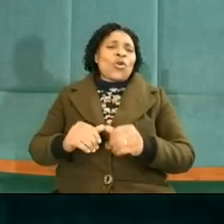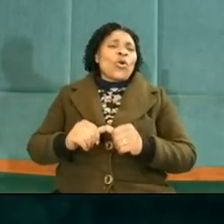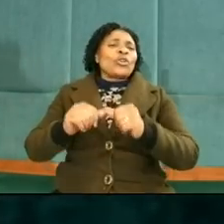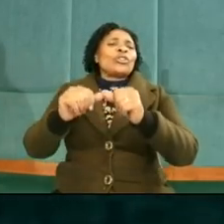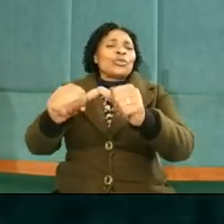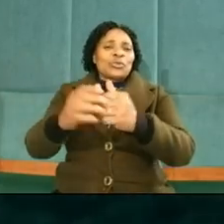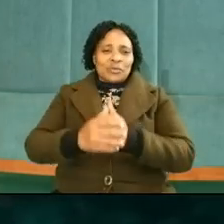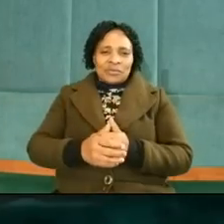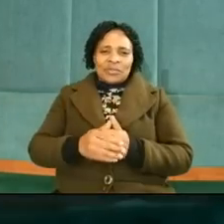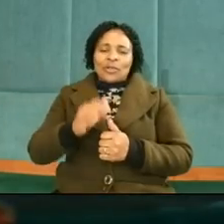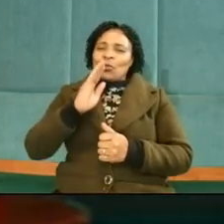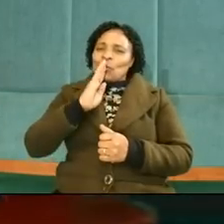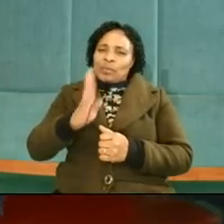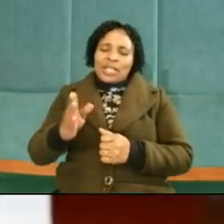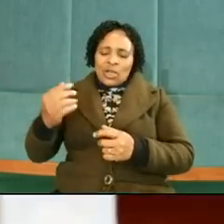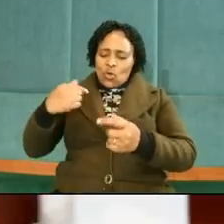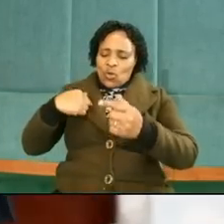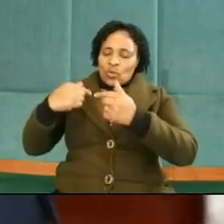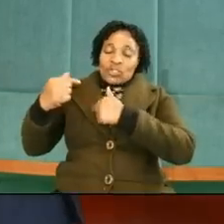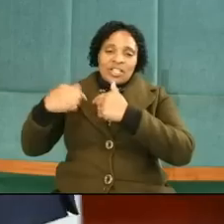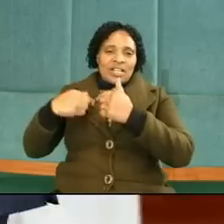be concerned,